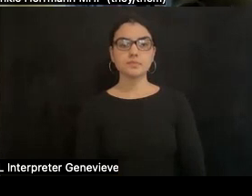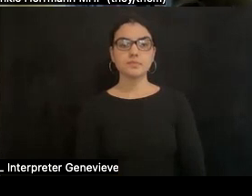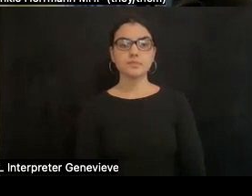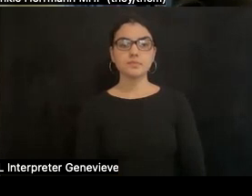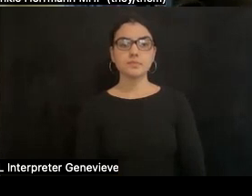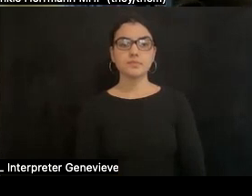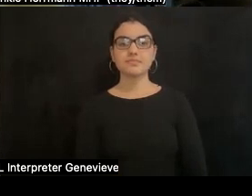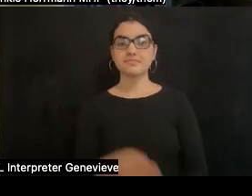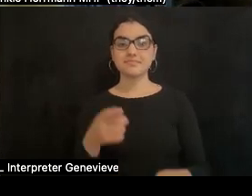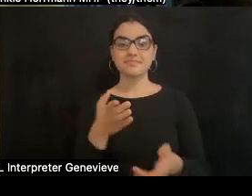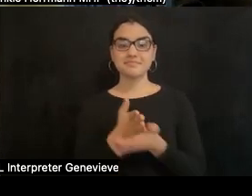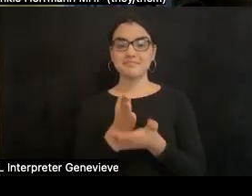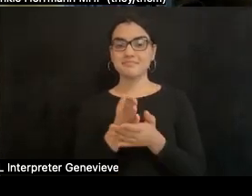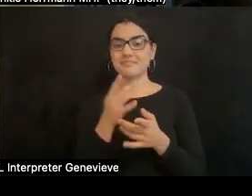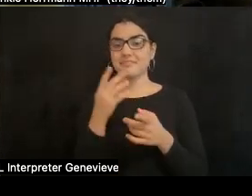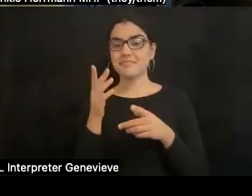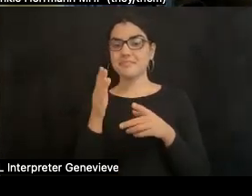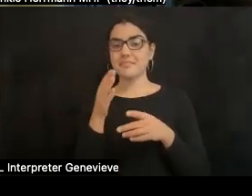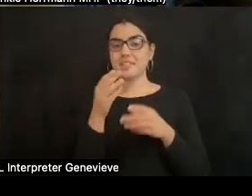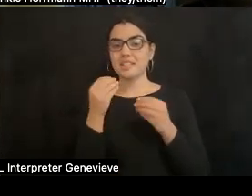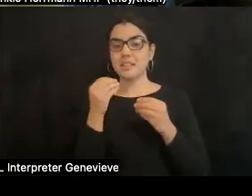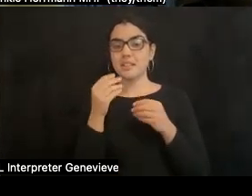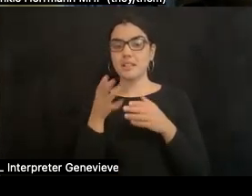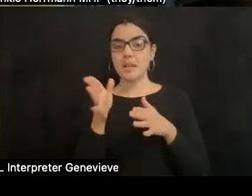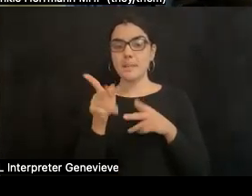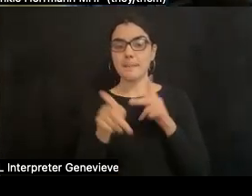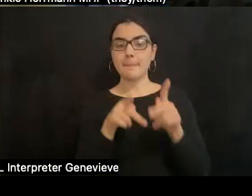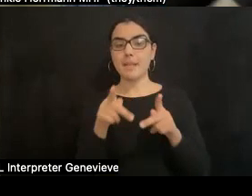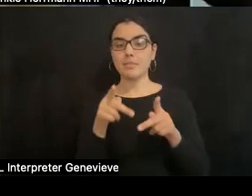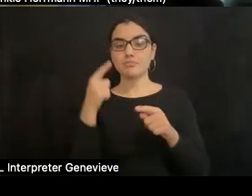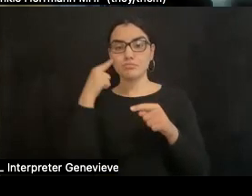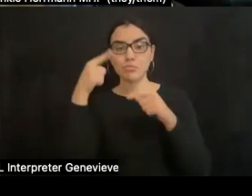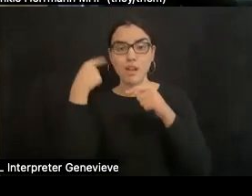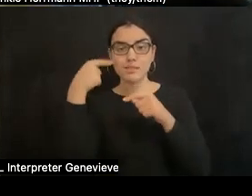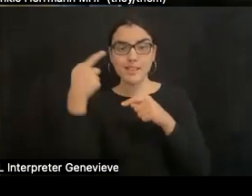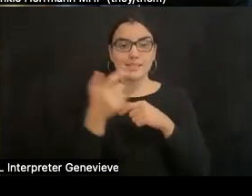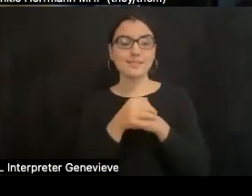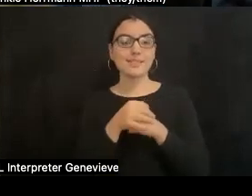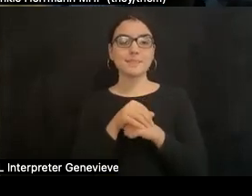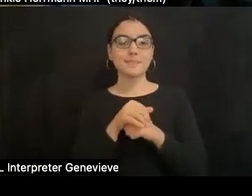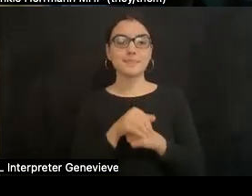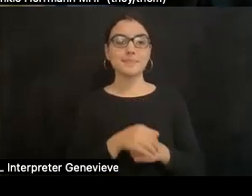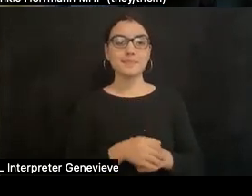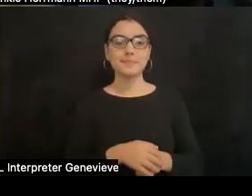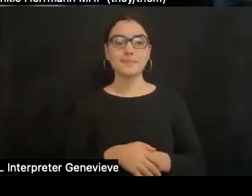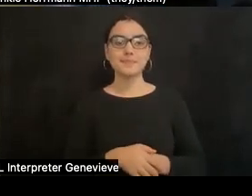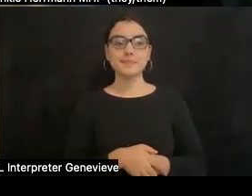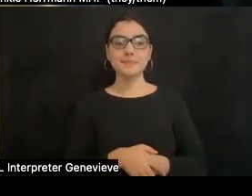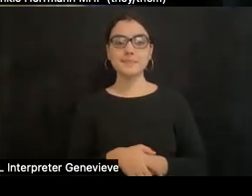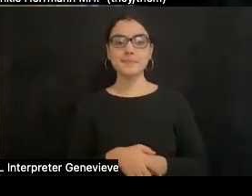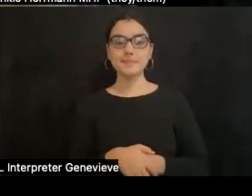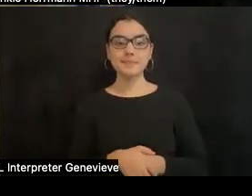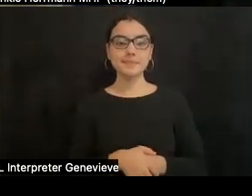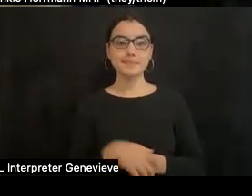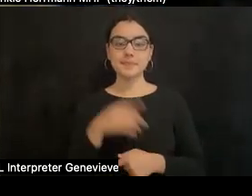All right, I think we're going to give folks a minute to kind of Process a little bit, yeah. process that. I